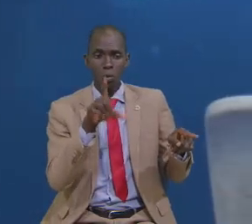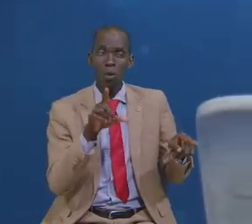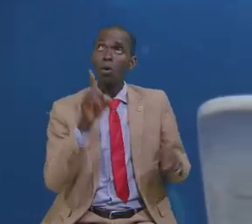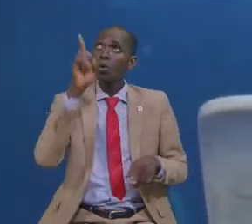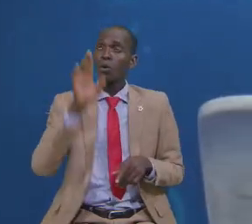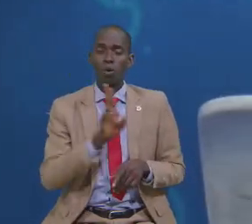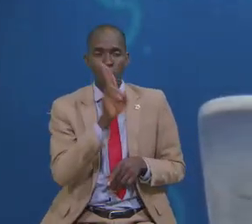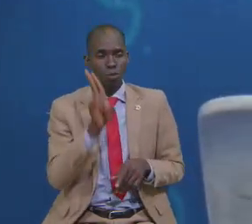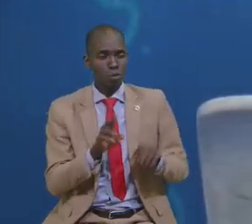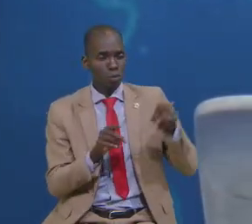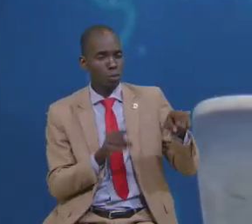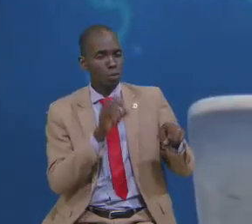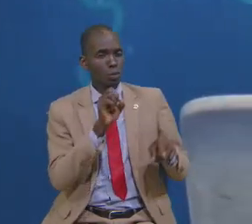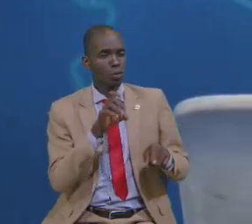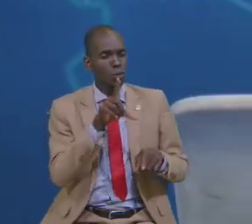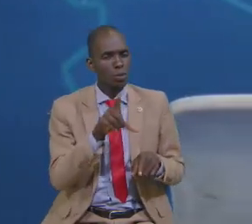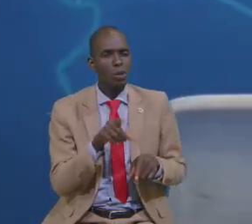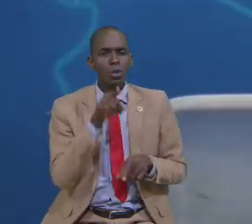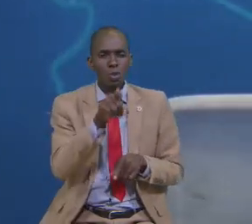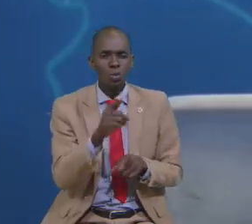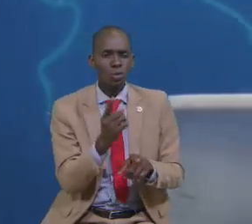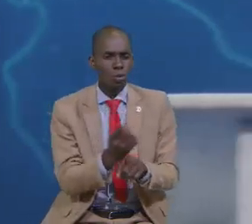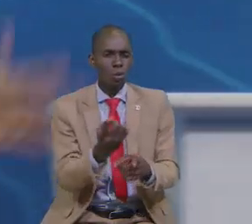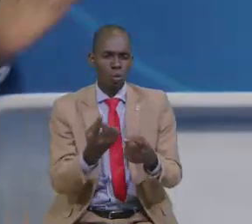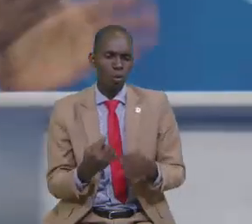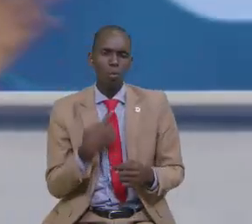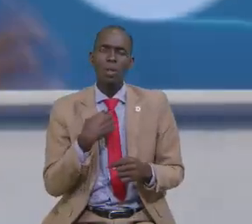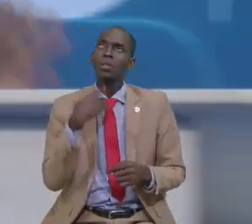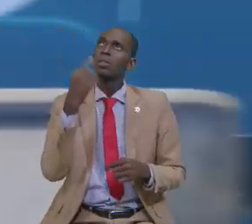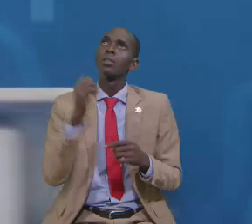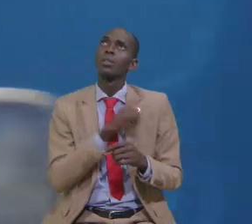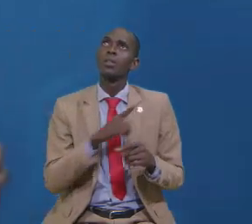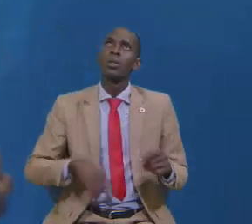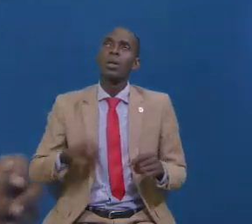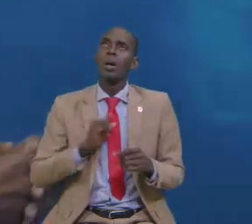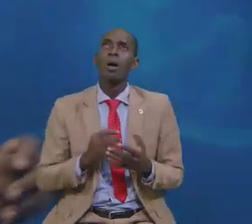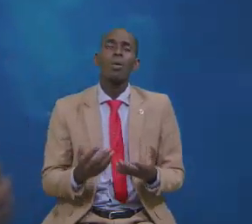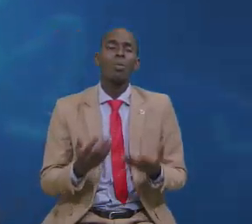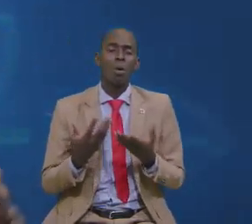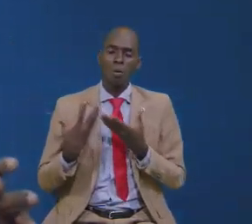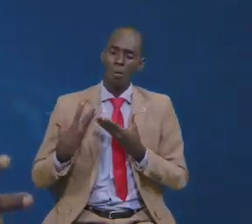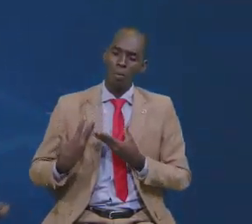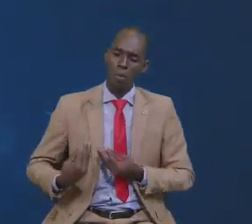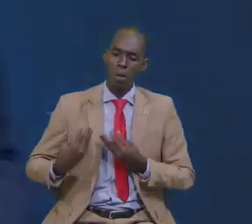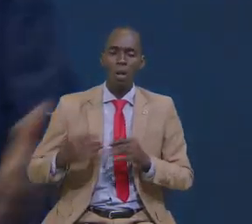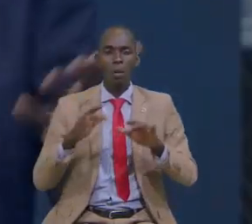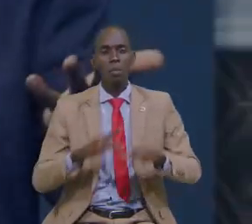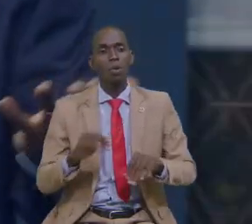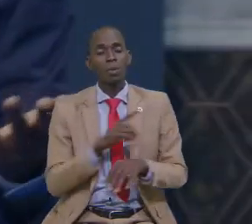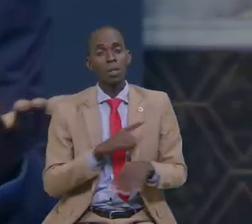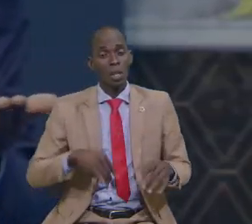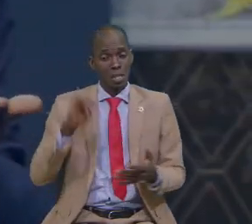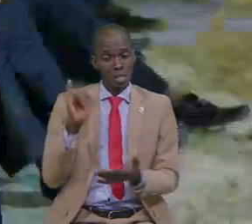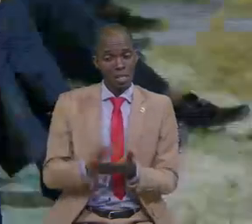come and say I want Mercy tender mercy of the Lord and that in the